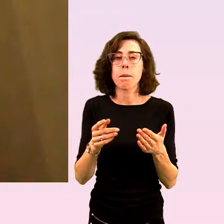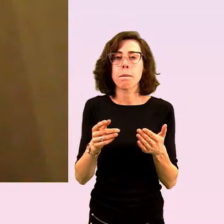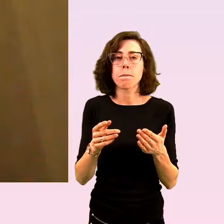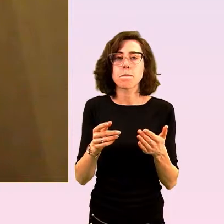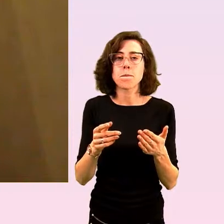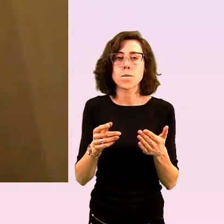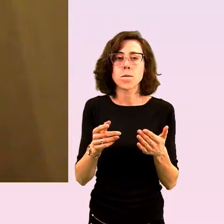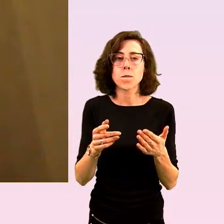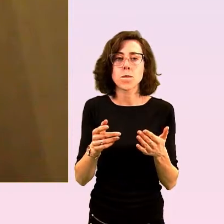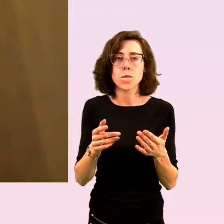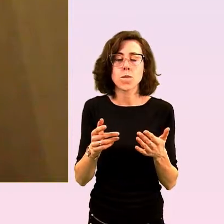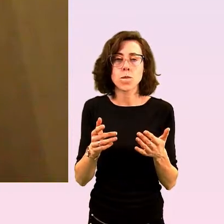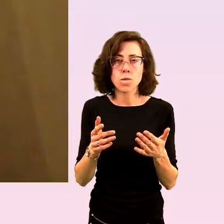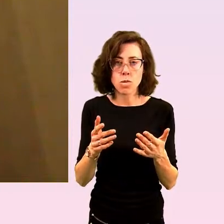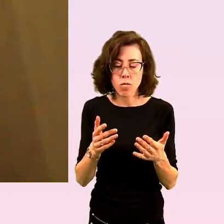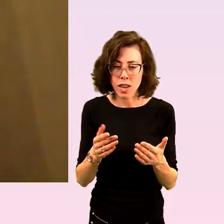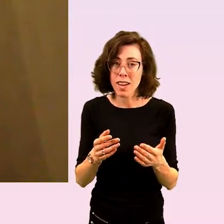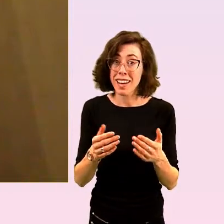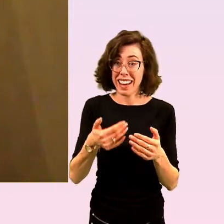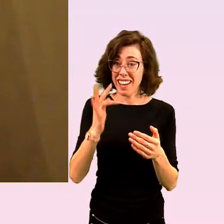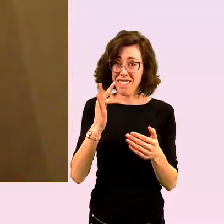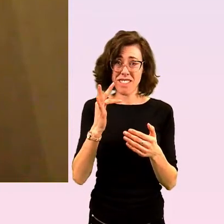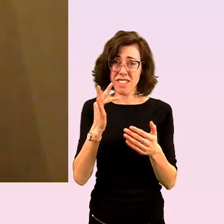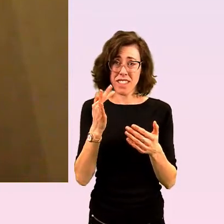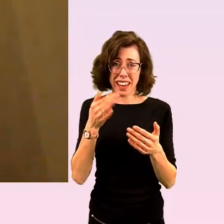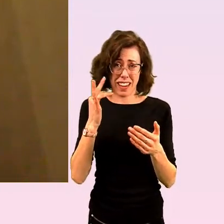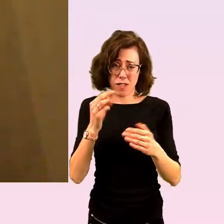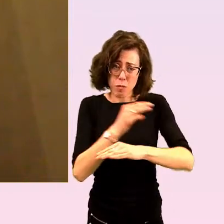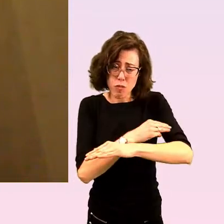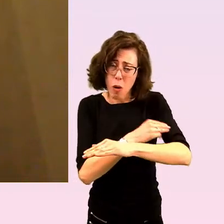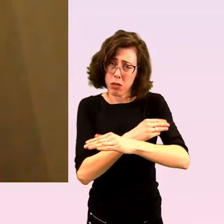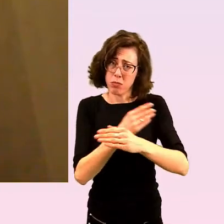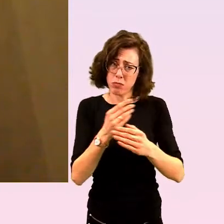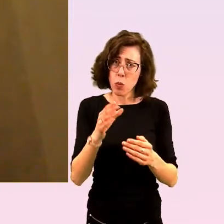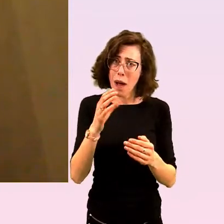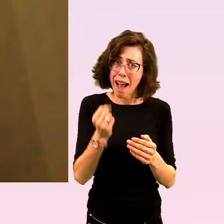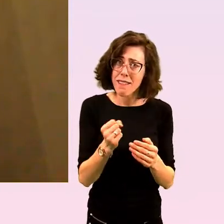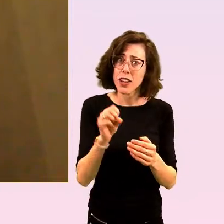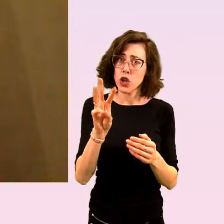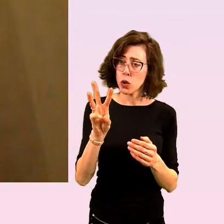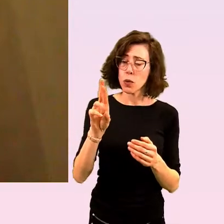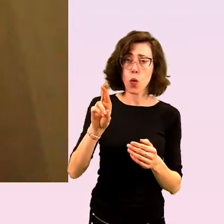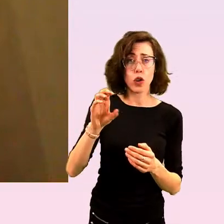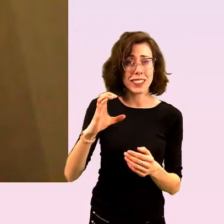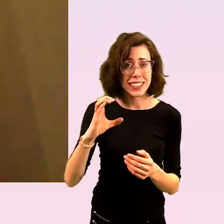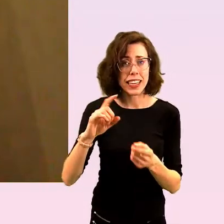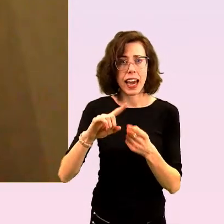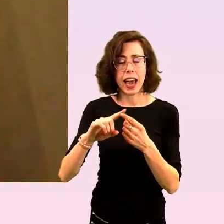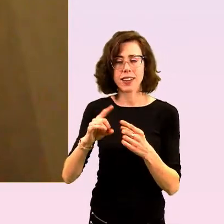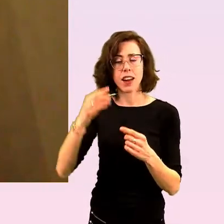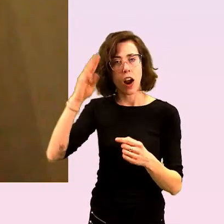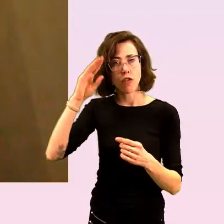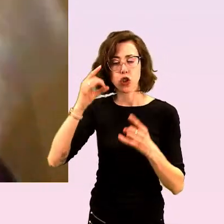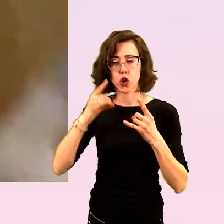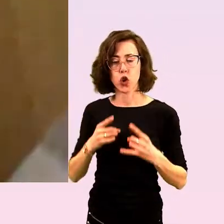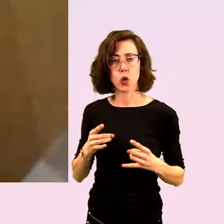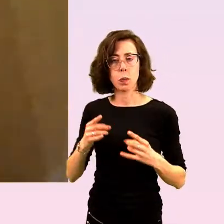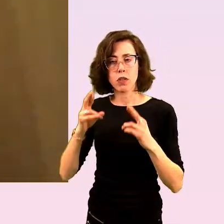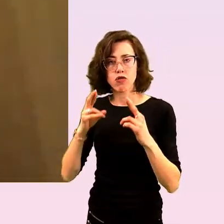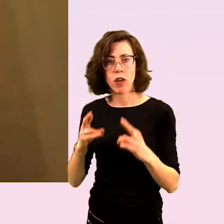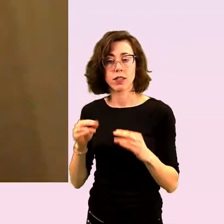the WRC and the Irish Human Rights and Equality Commission. So I think that